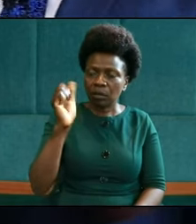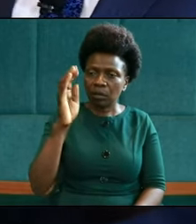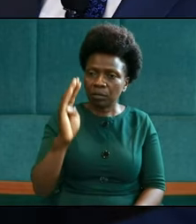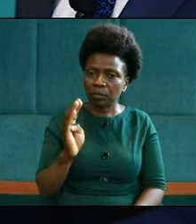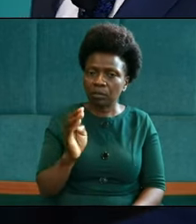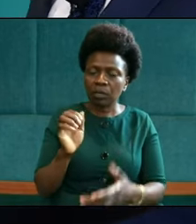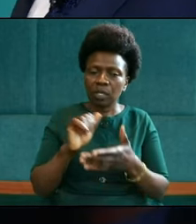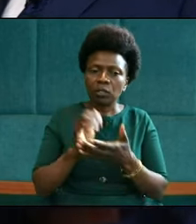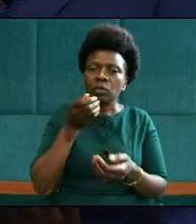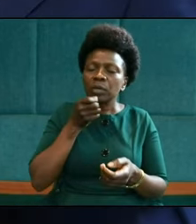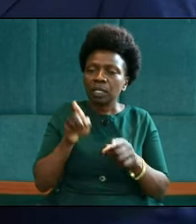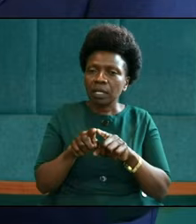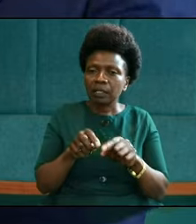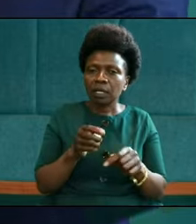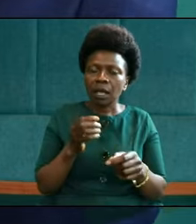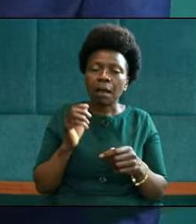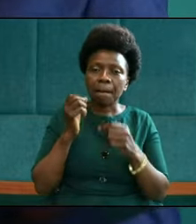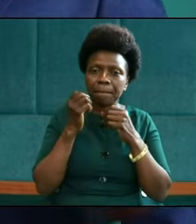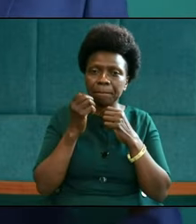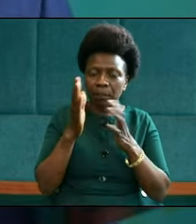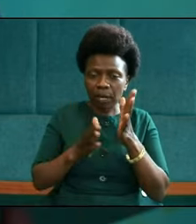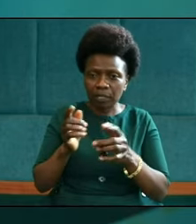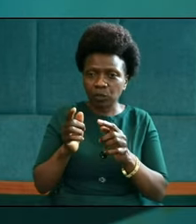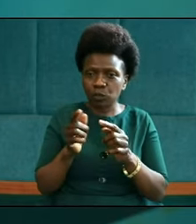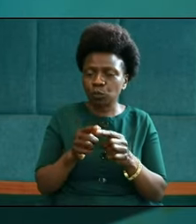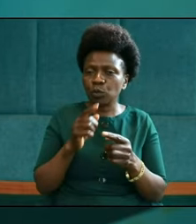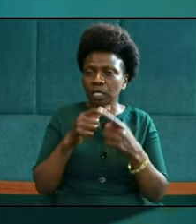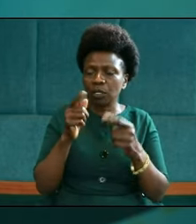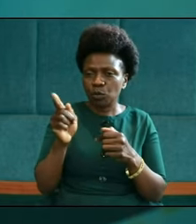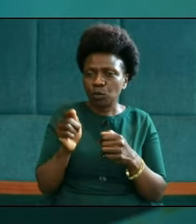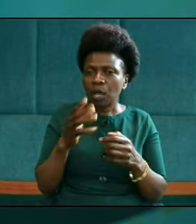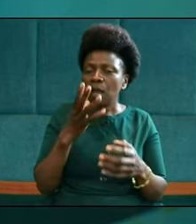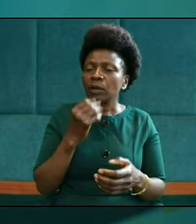to kill you. I want you to run away and go to